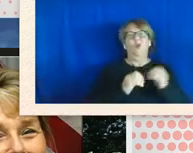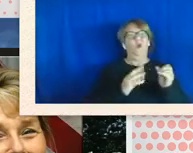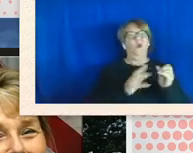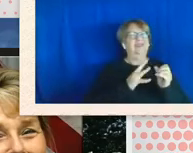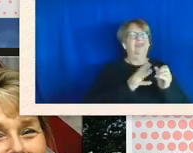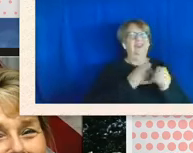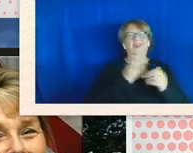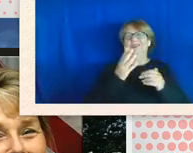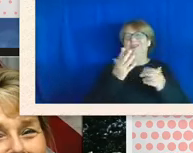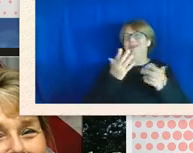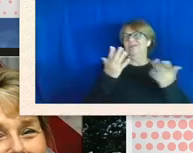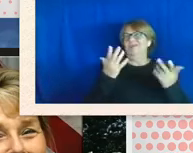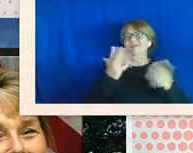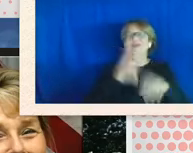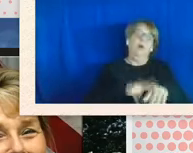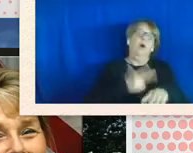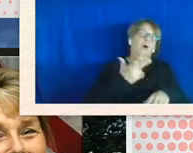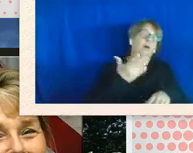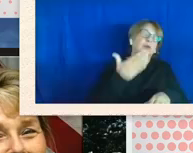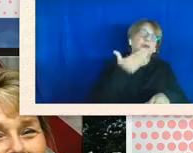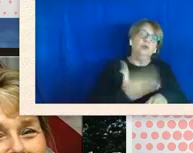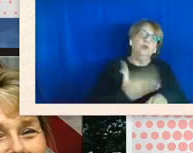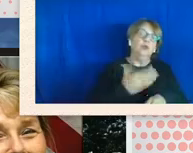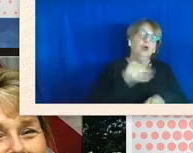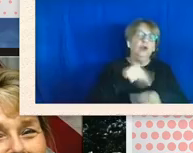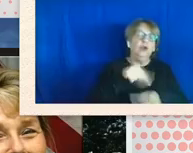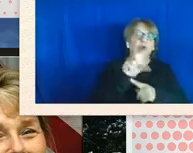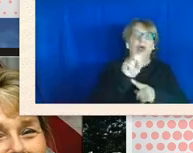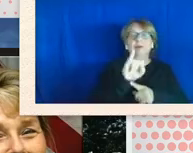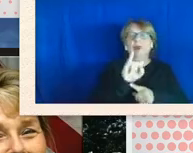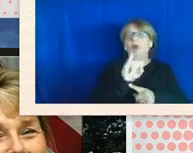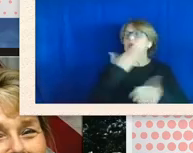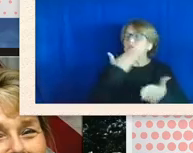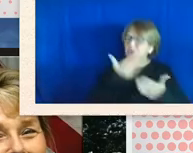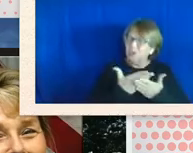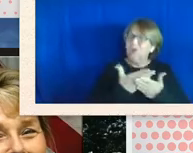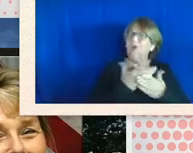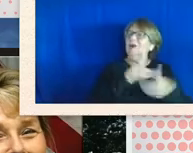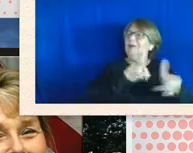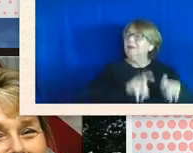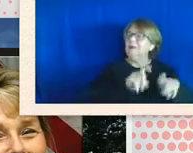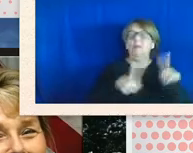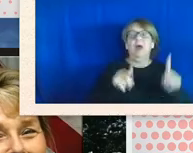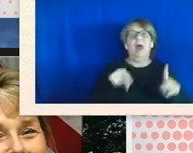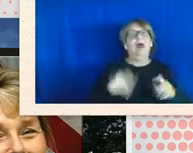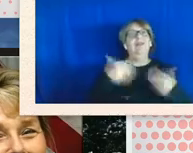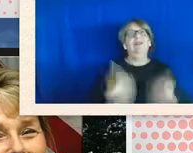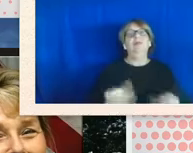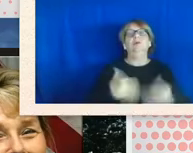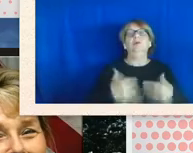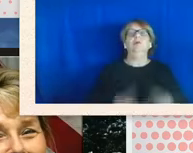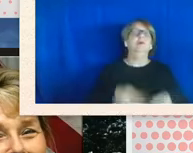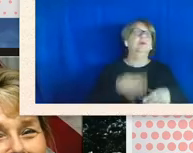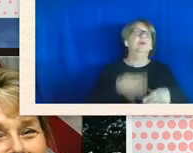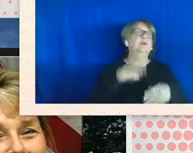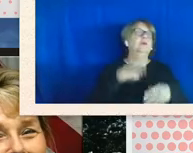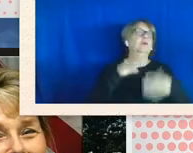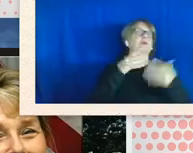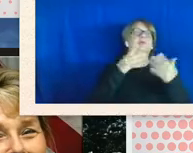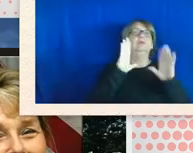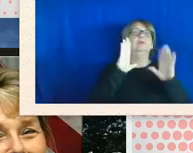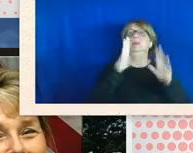very good, the QSI was a very good assessment, but this is absolutely going to be statistically